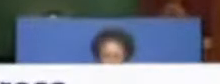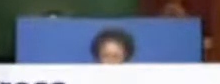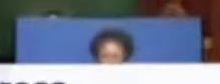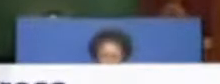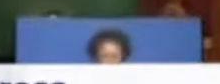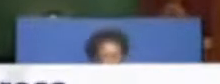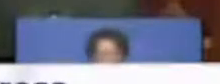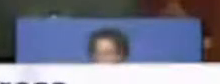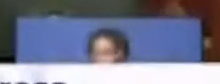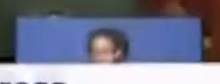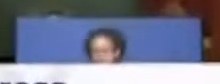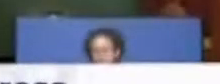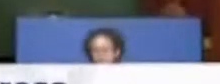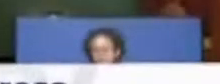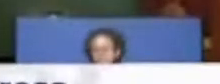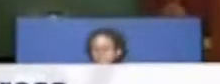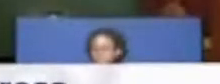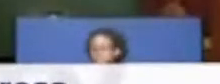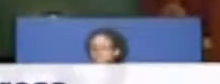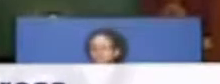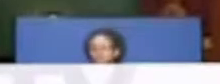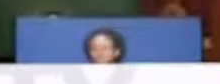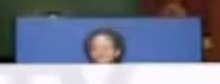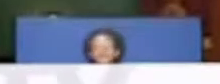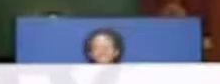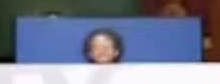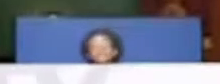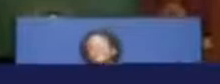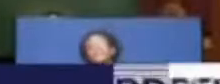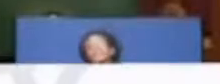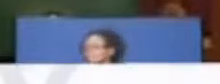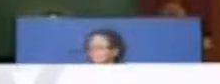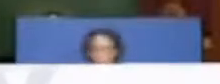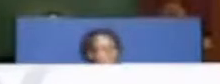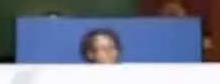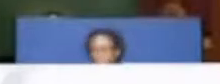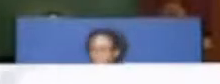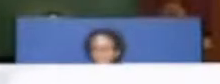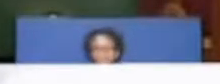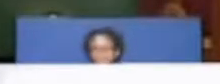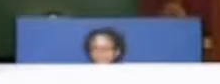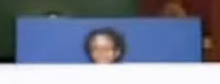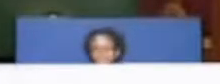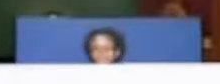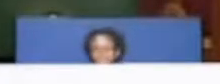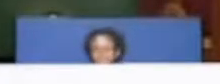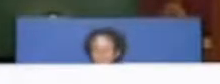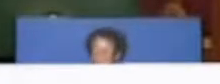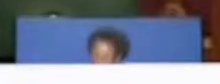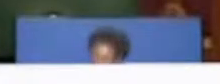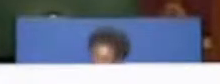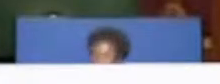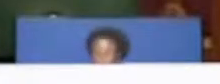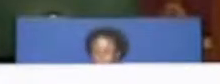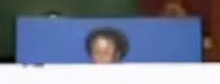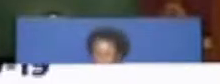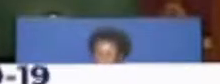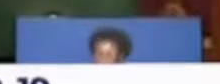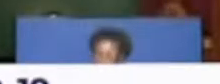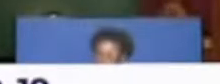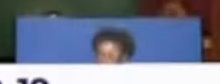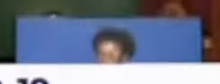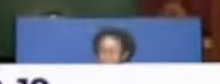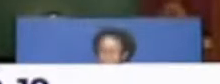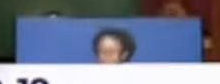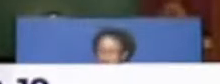cannot rest on our laurels. Now more than ever, we are faced with yet another variant of